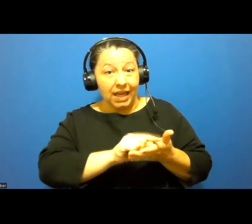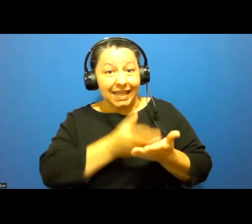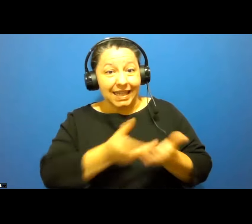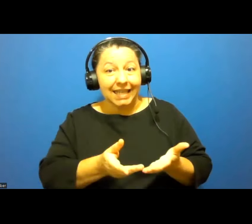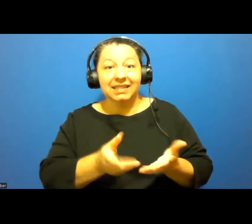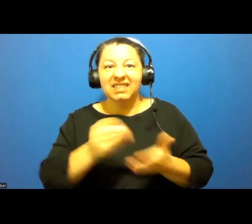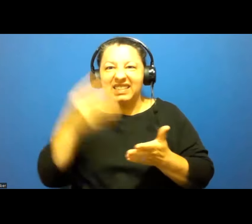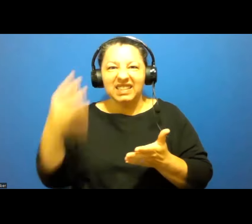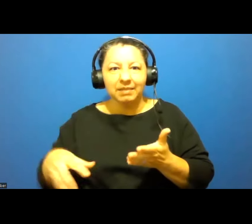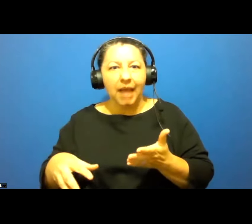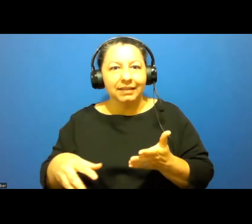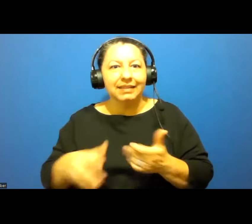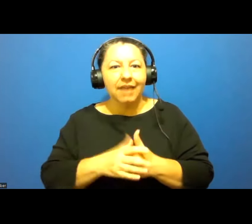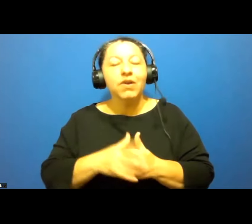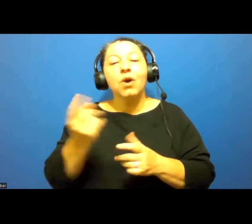solid.